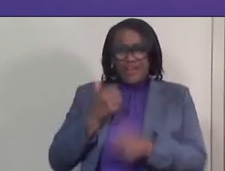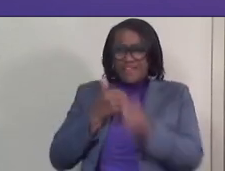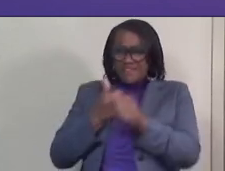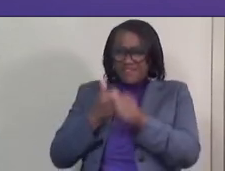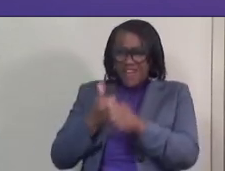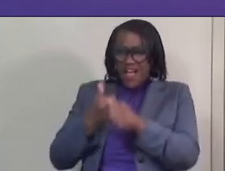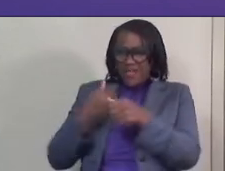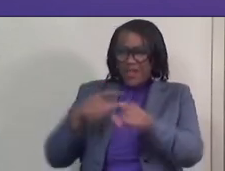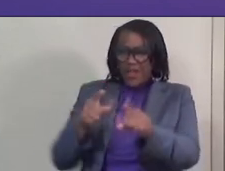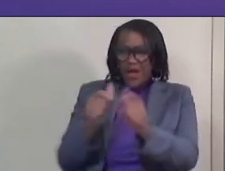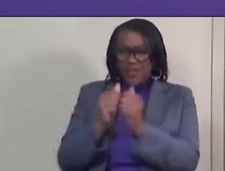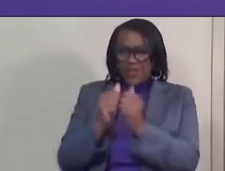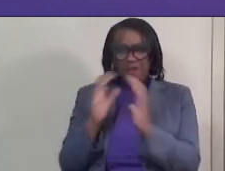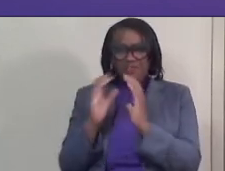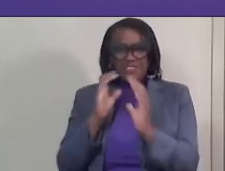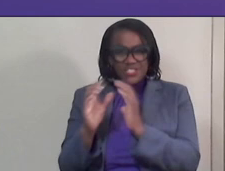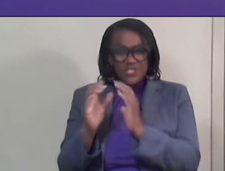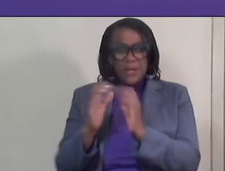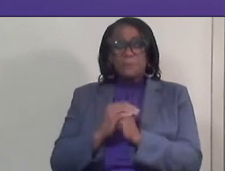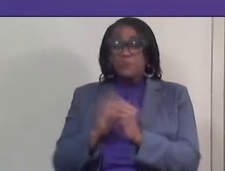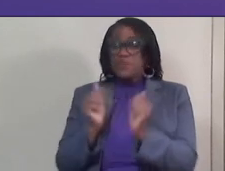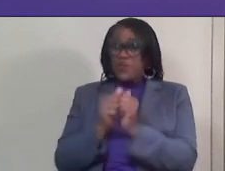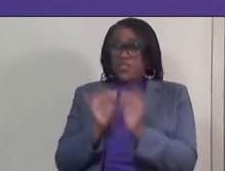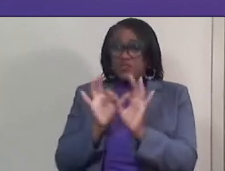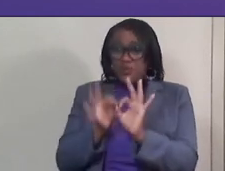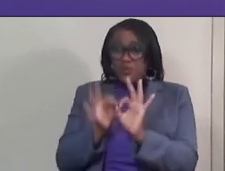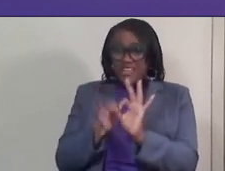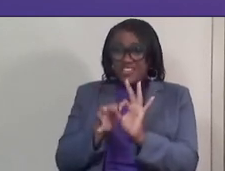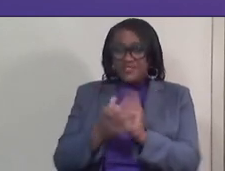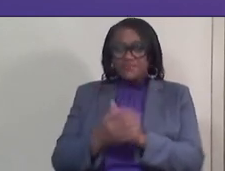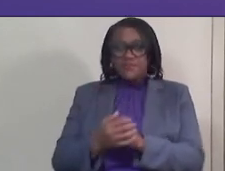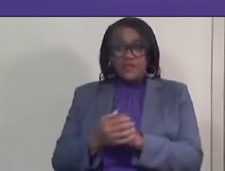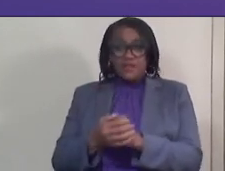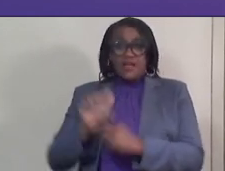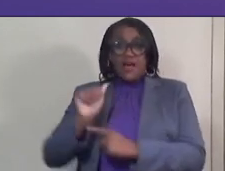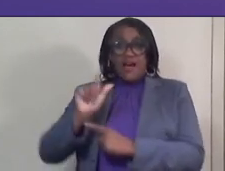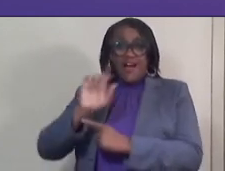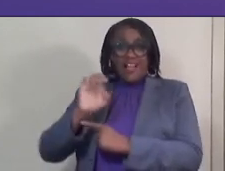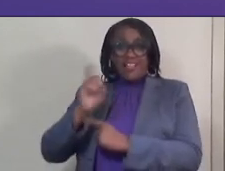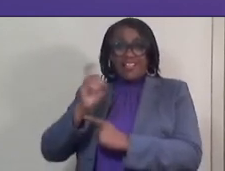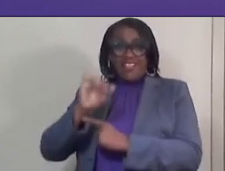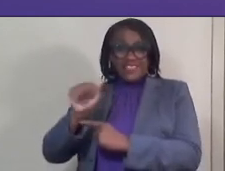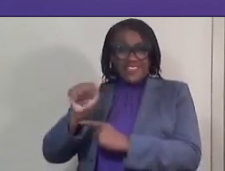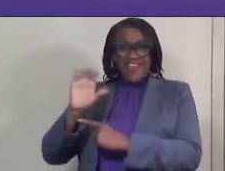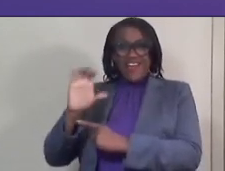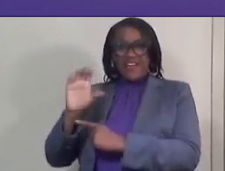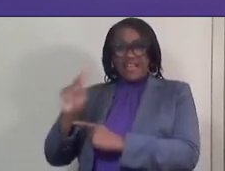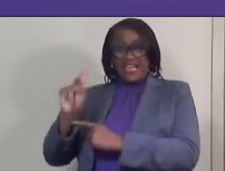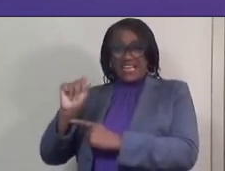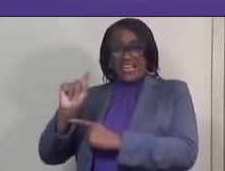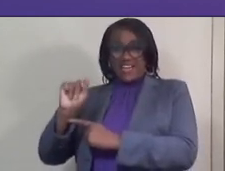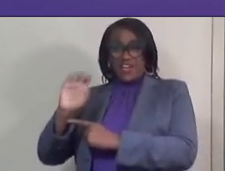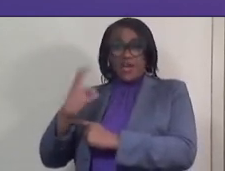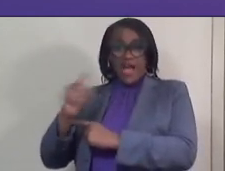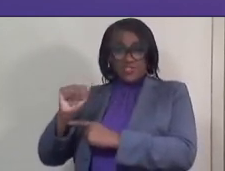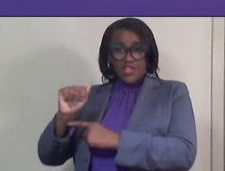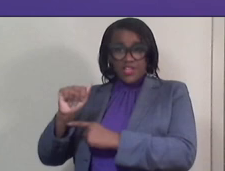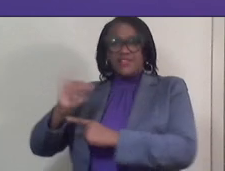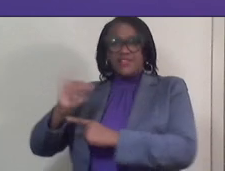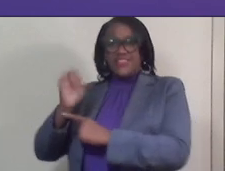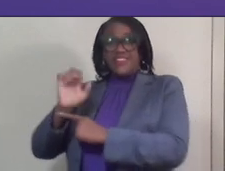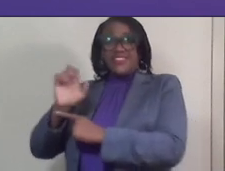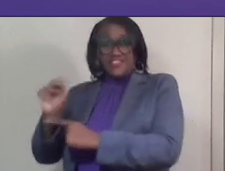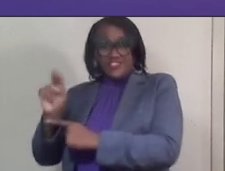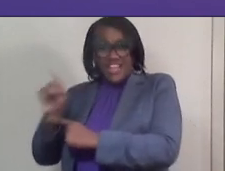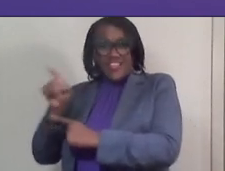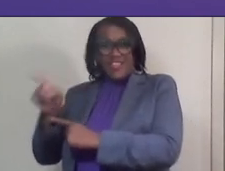in the conversation with interpretation, to Alexia, Katja, and Jen, who are